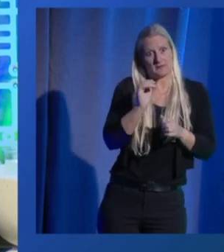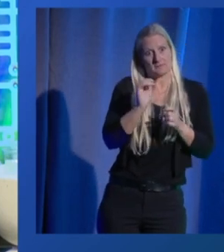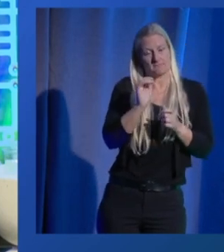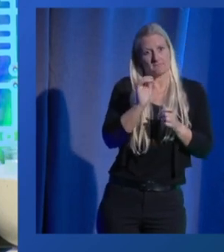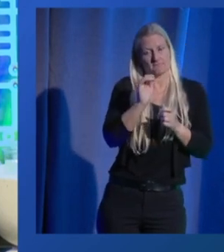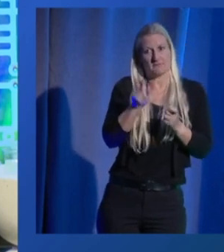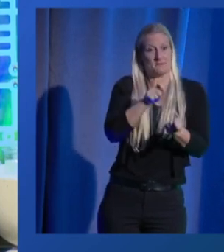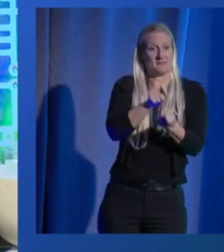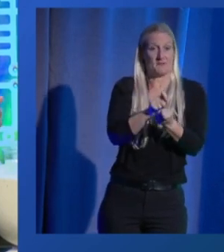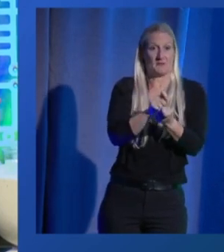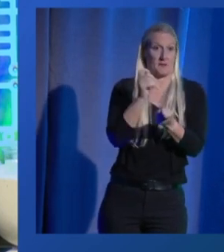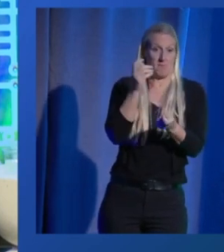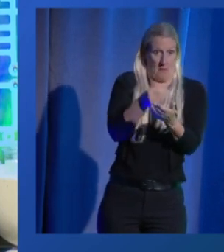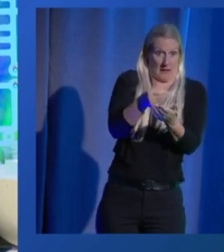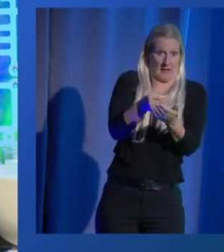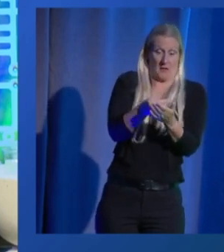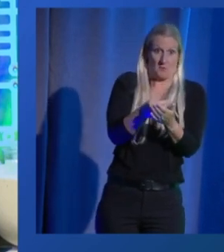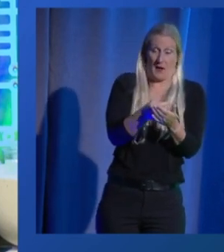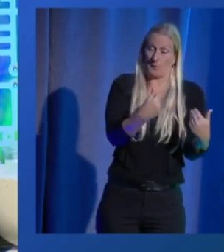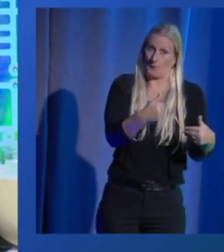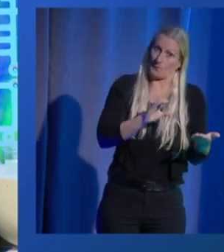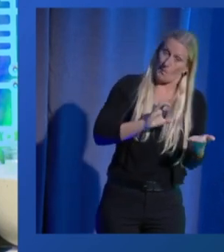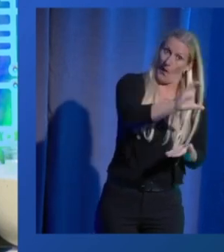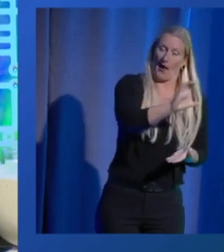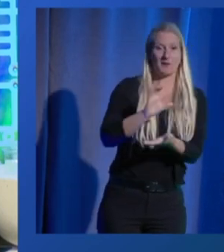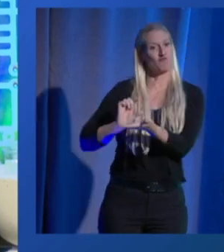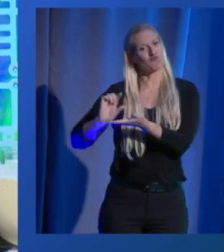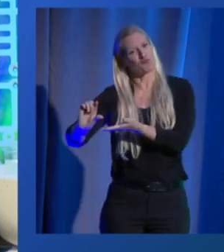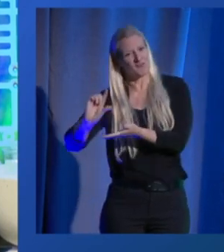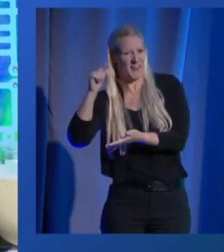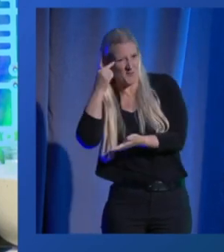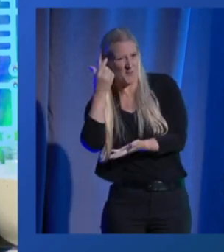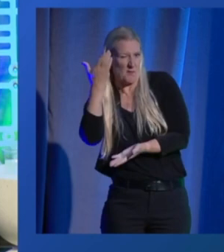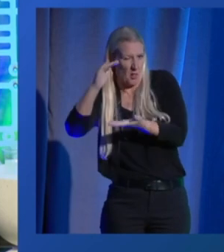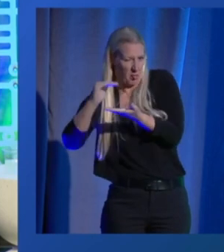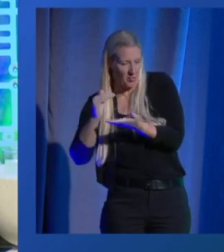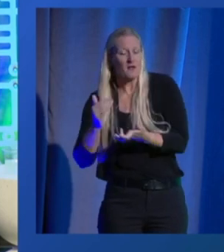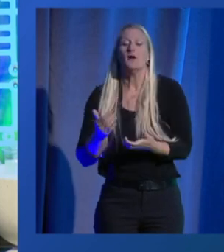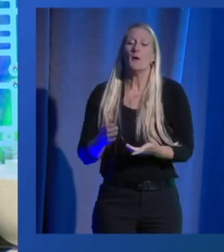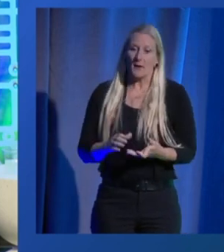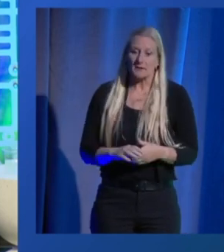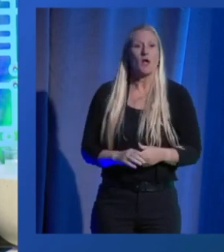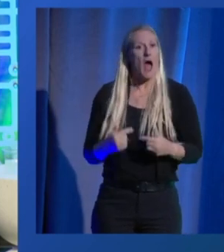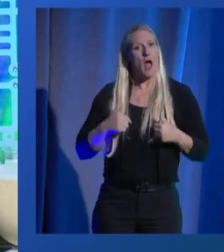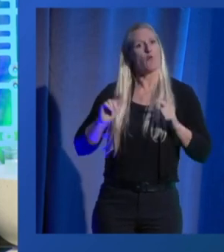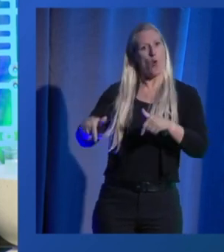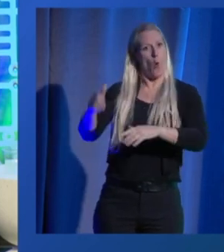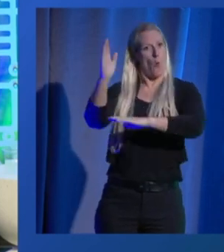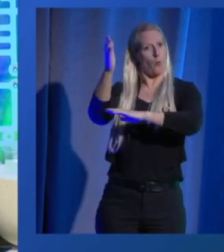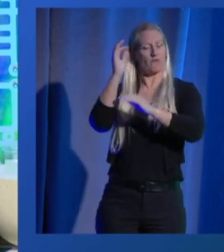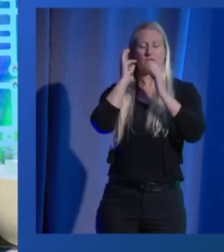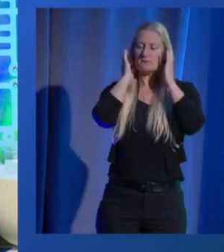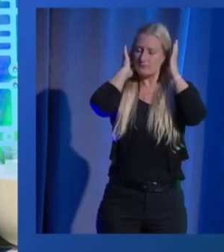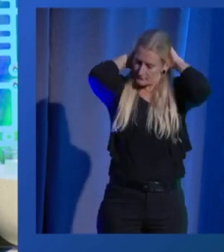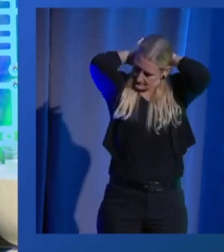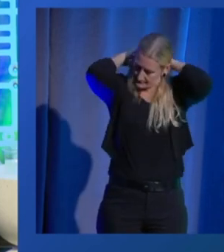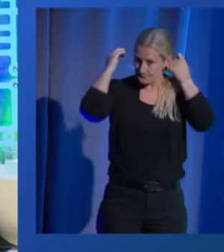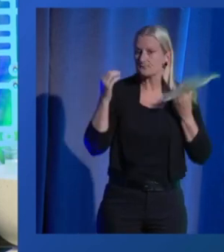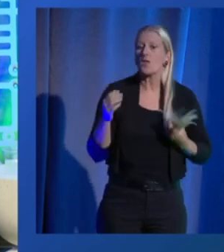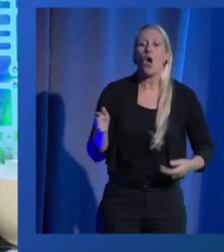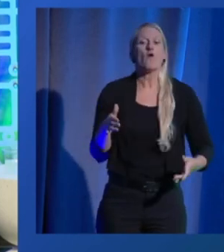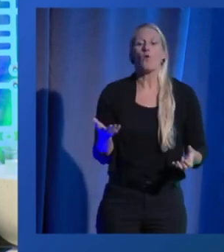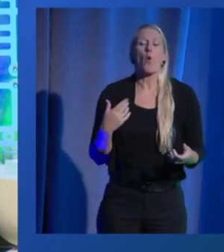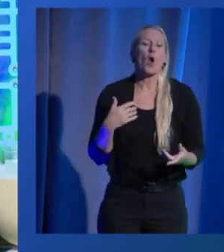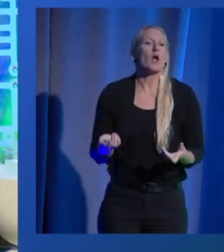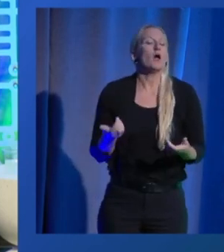so um usually like I end up going and briefing on all of our attrition challenges